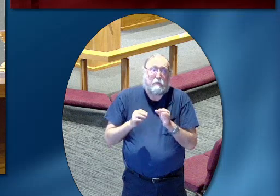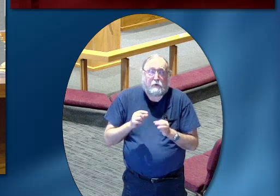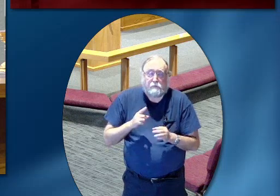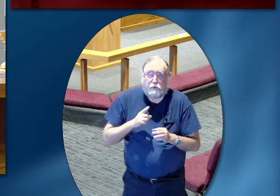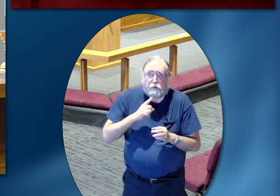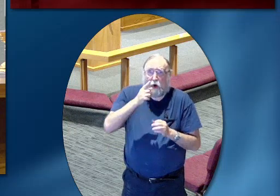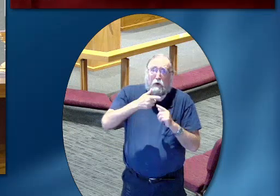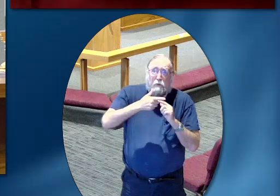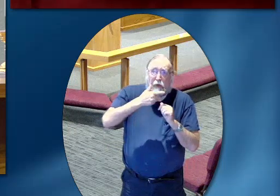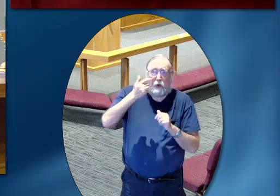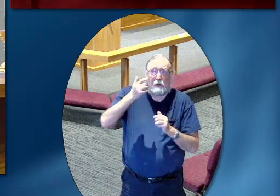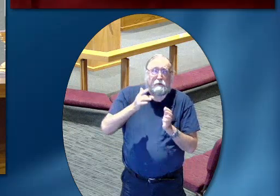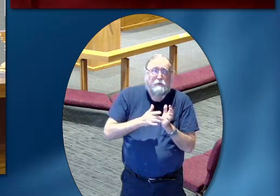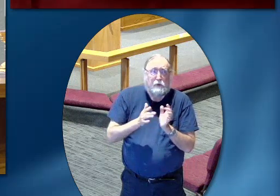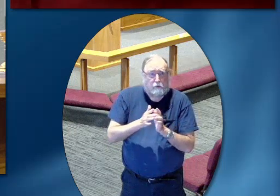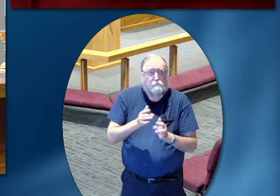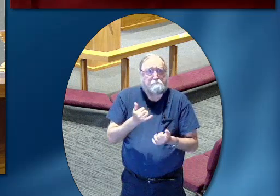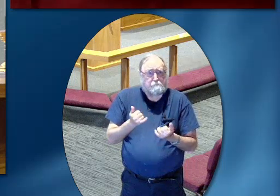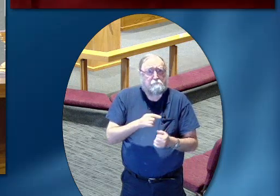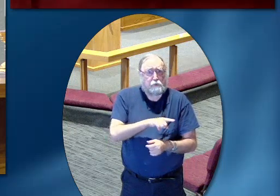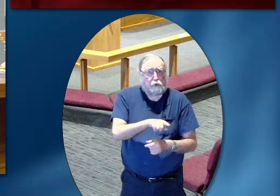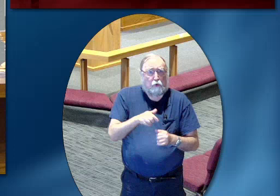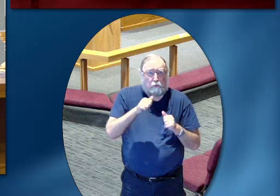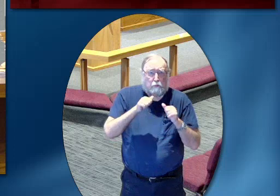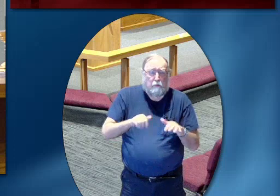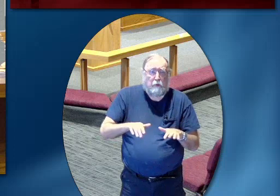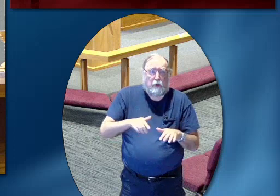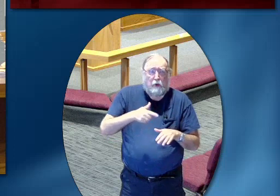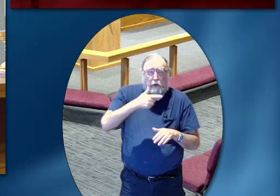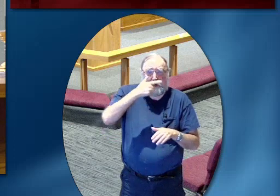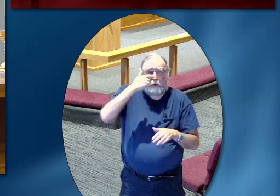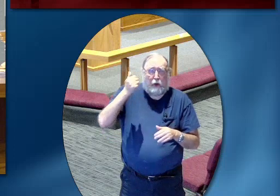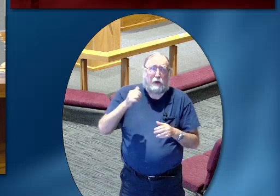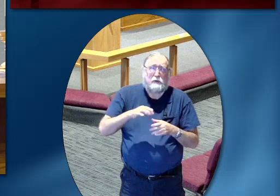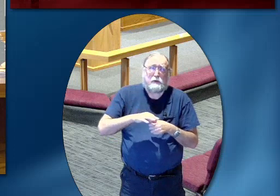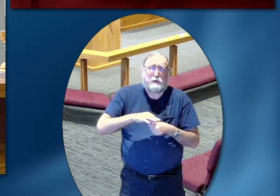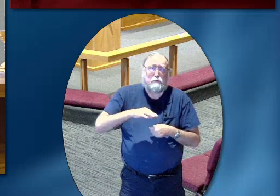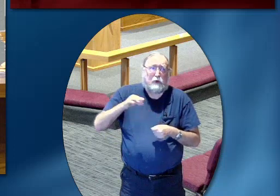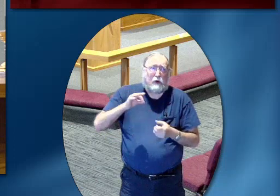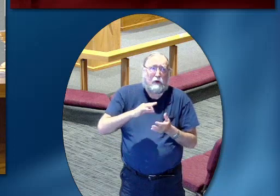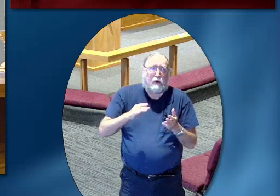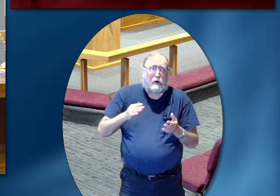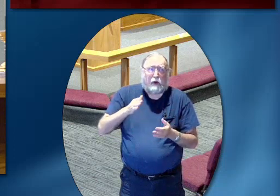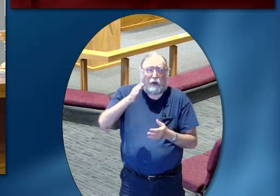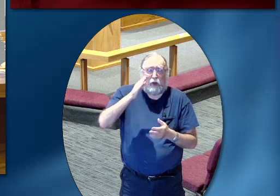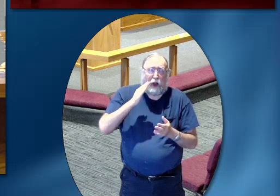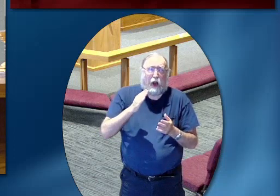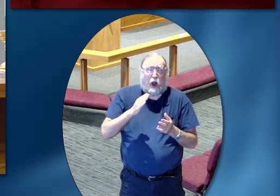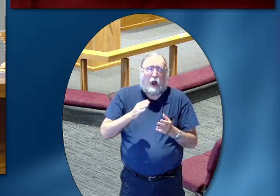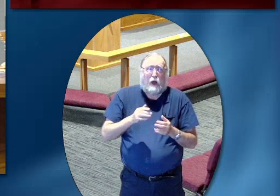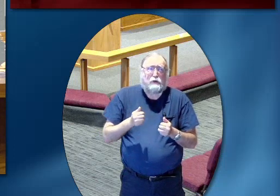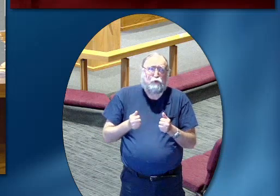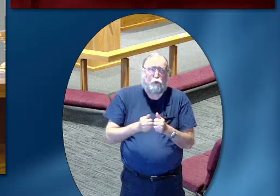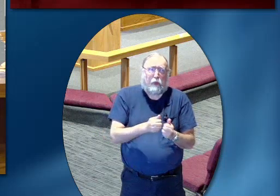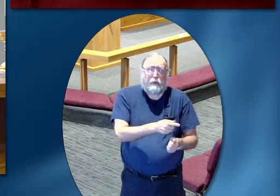Christ, you are blessed, because the Spirit of glory and of God rests upon